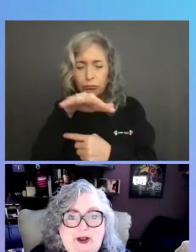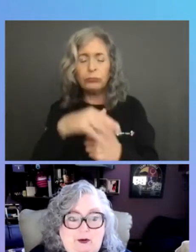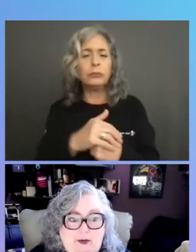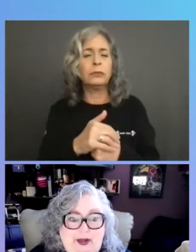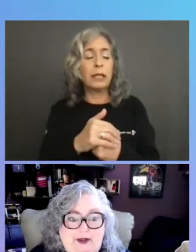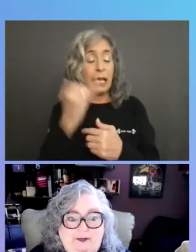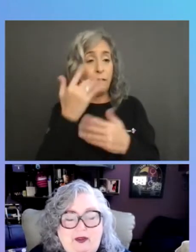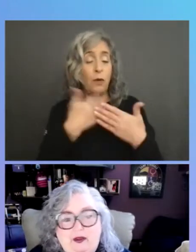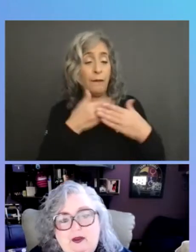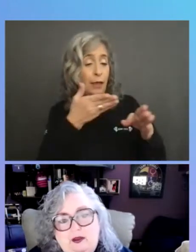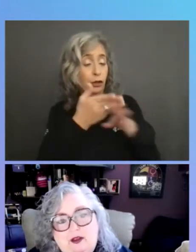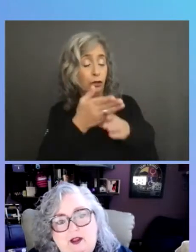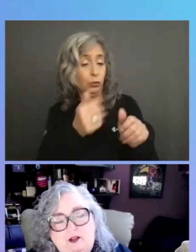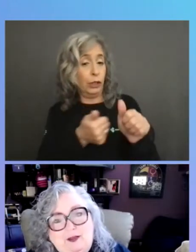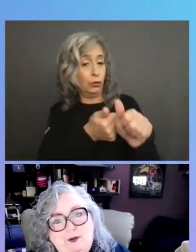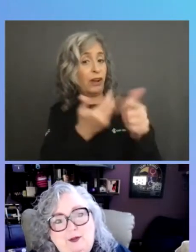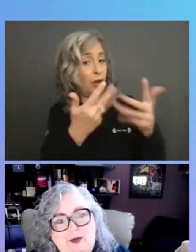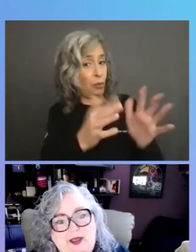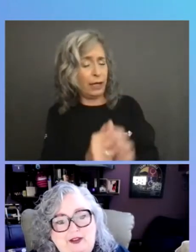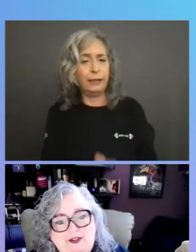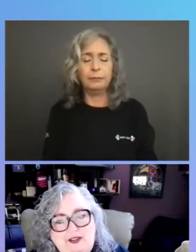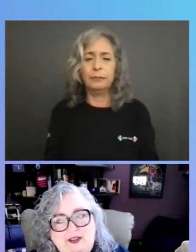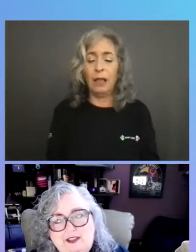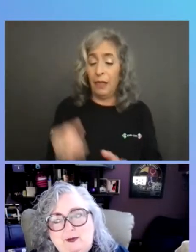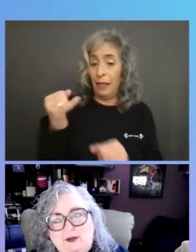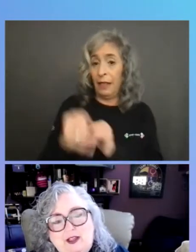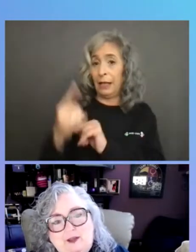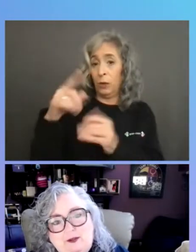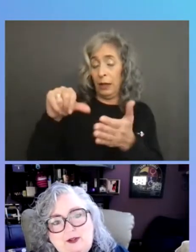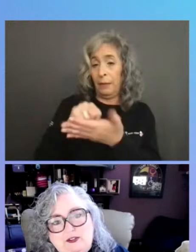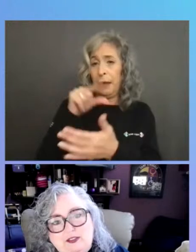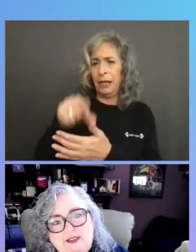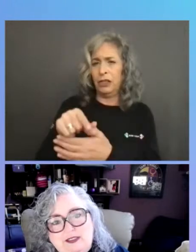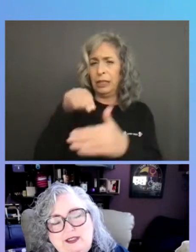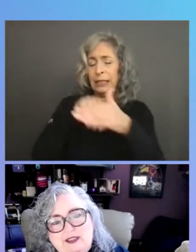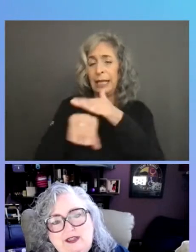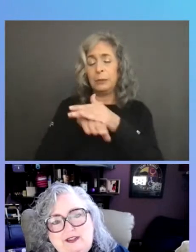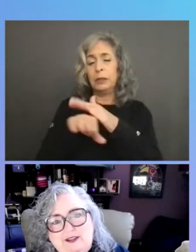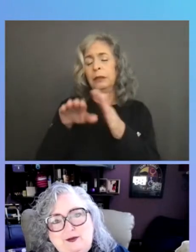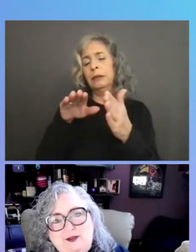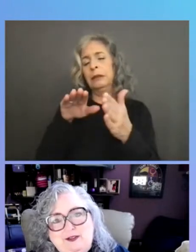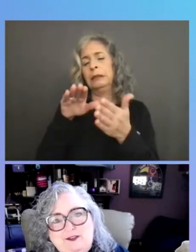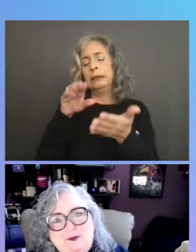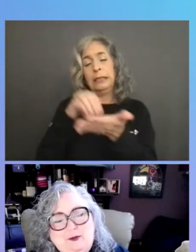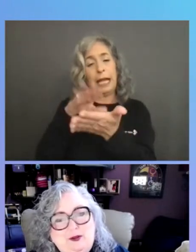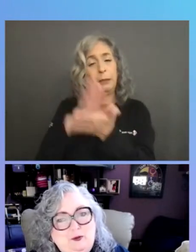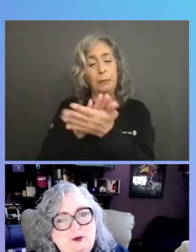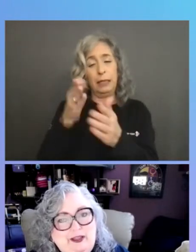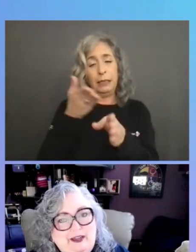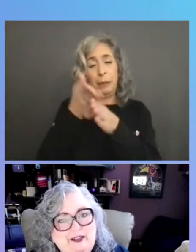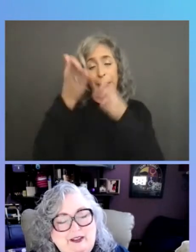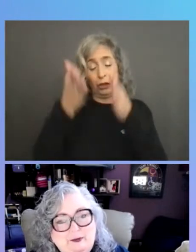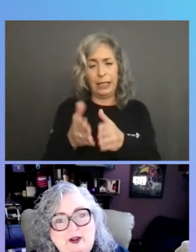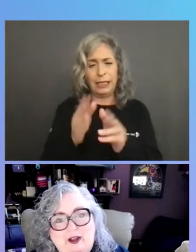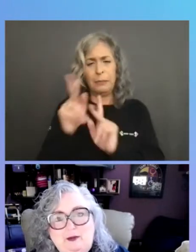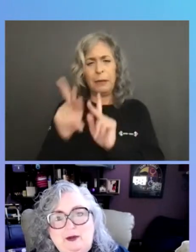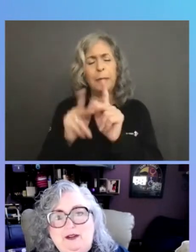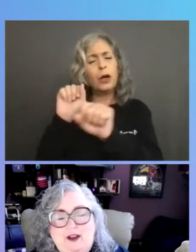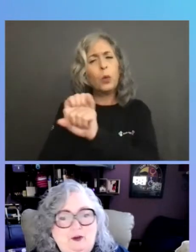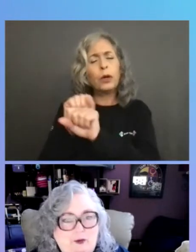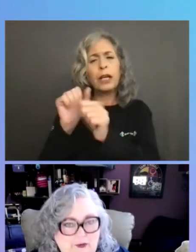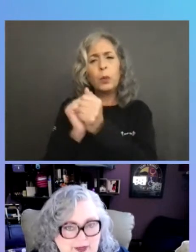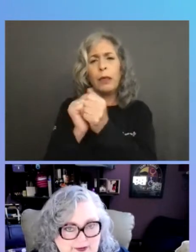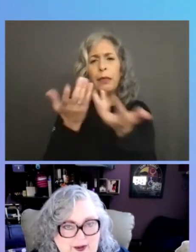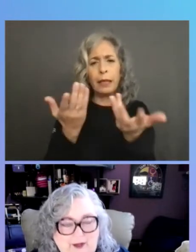that career track already. And the last one on the page is the accessible document specialist. And so this is for people that are working in accessible